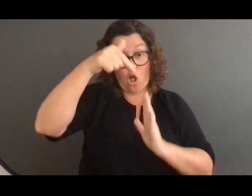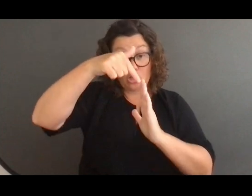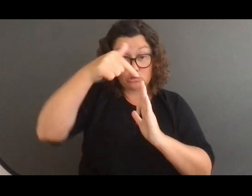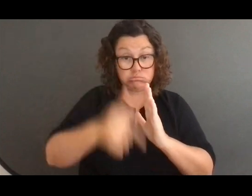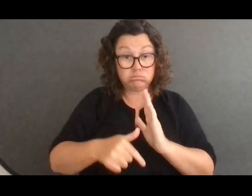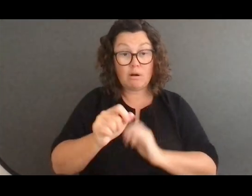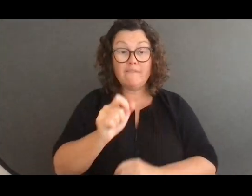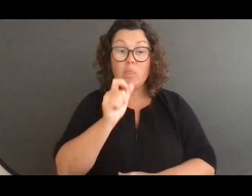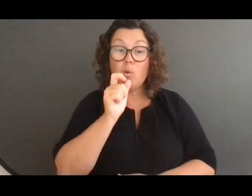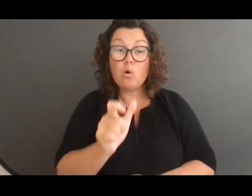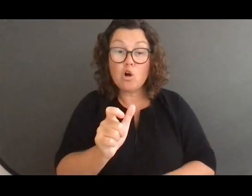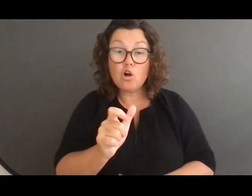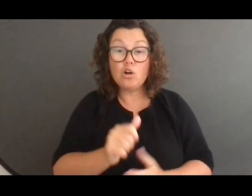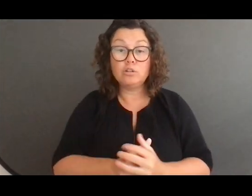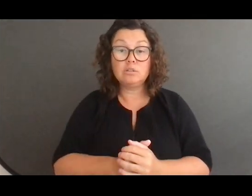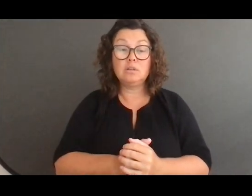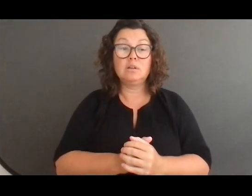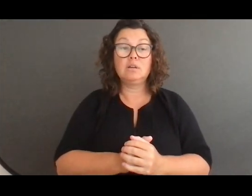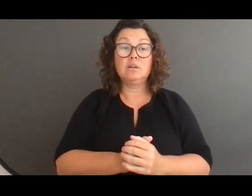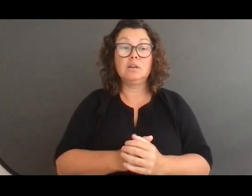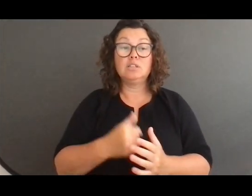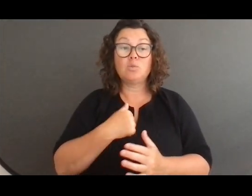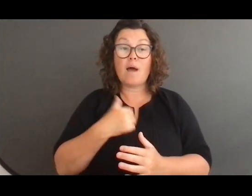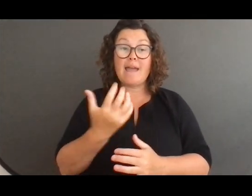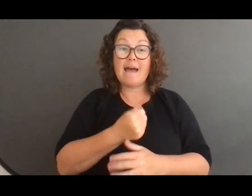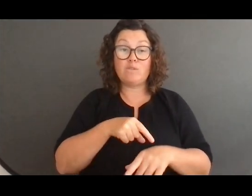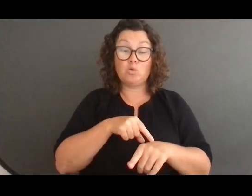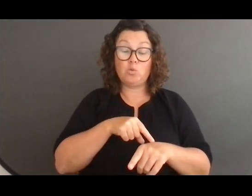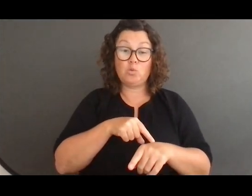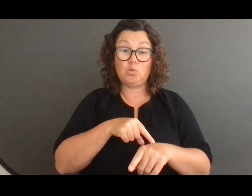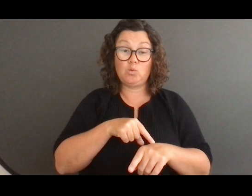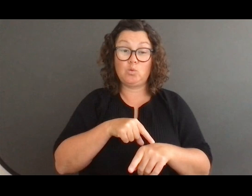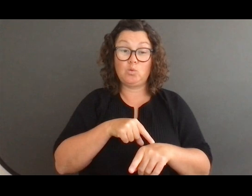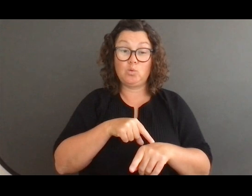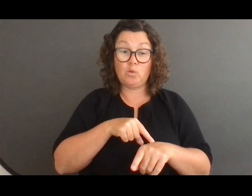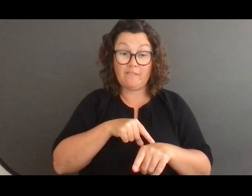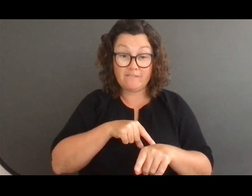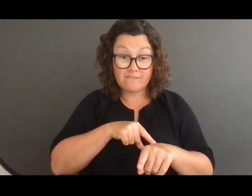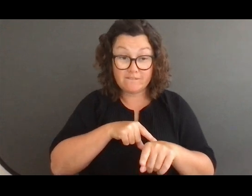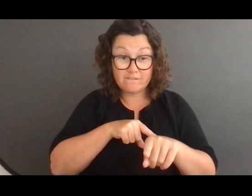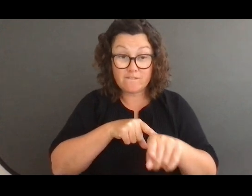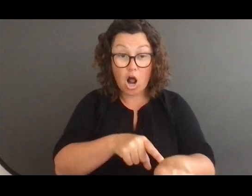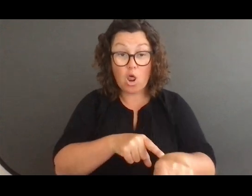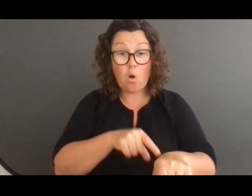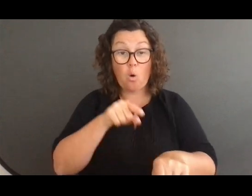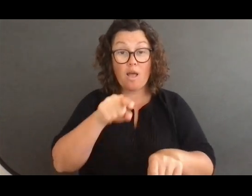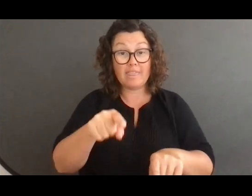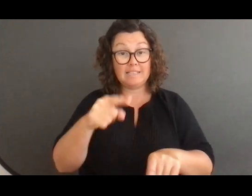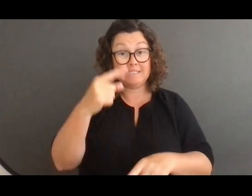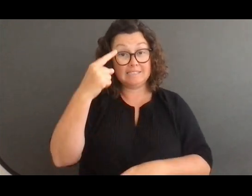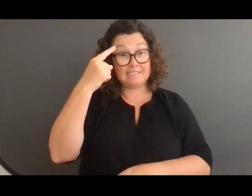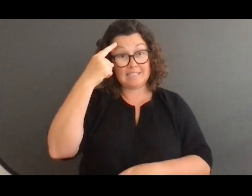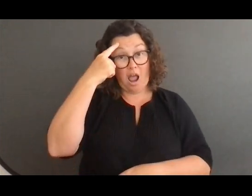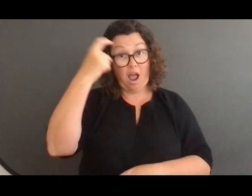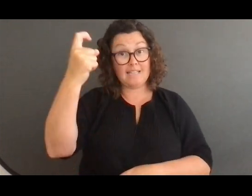your limited understanding of that ideal. I'm sure this would be very frustrating for teachers because you have to embrace uncertainty and try